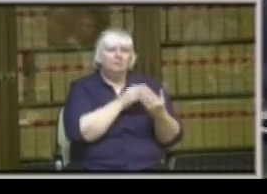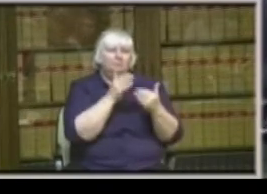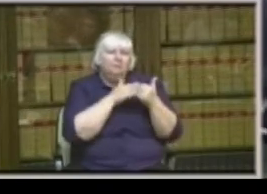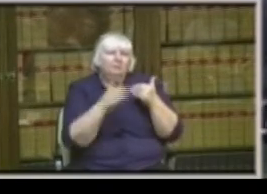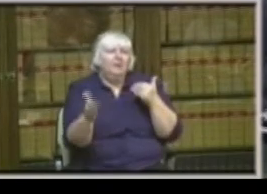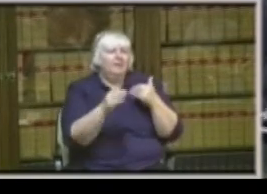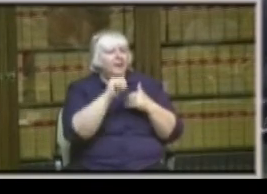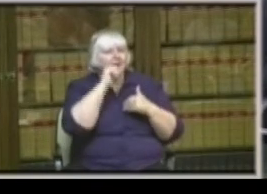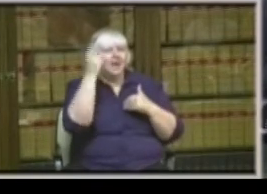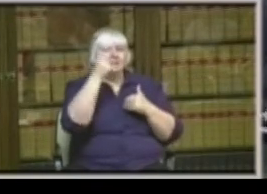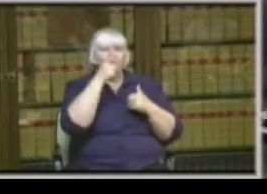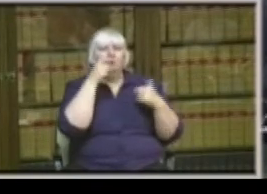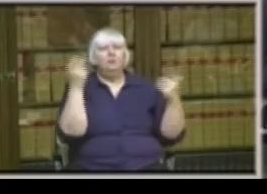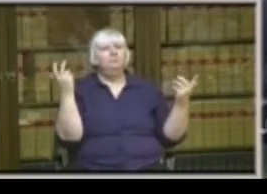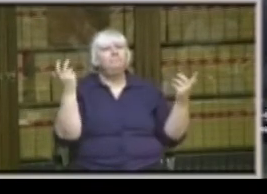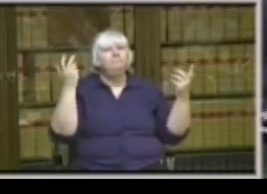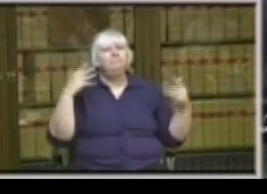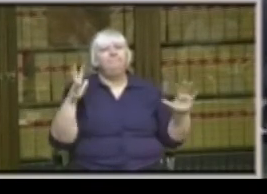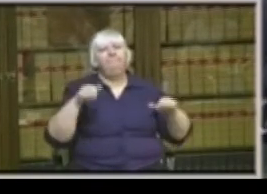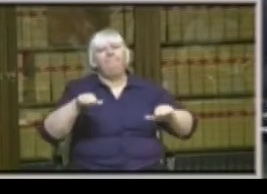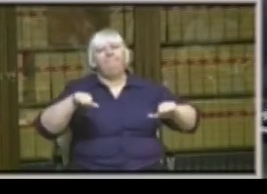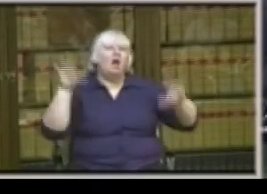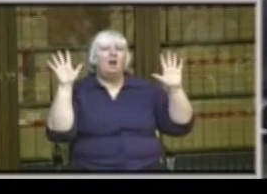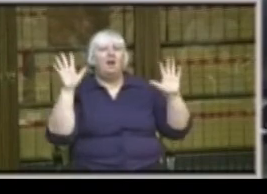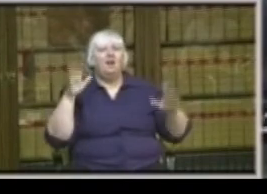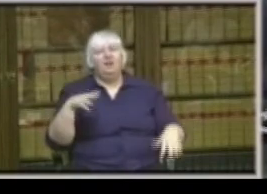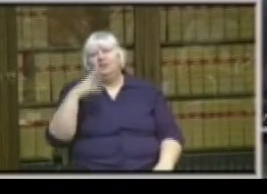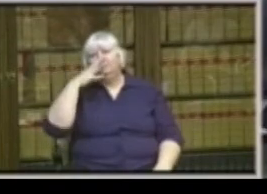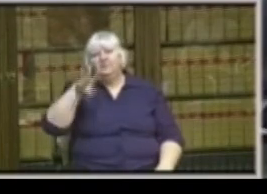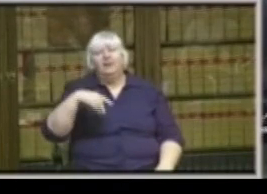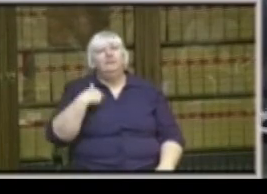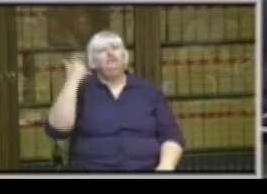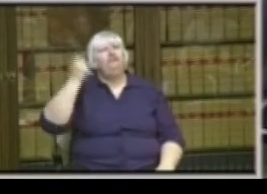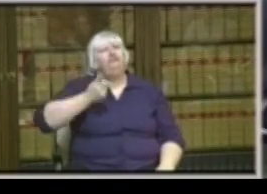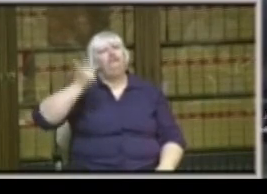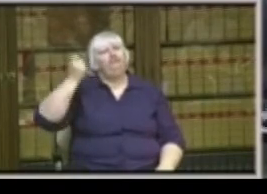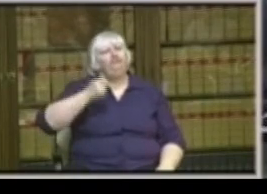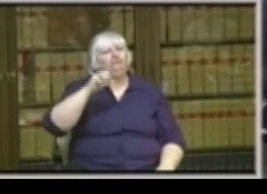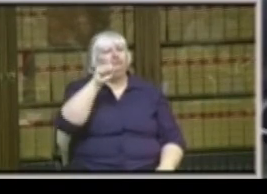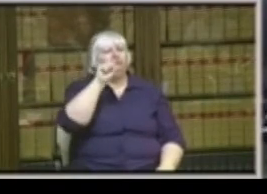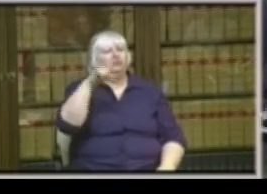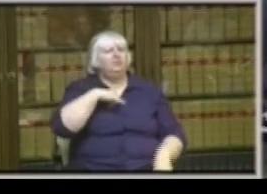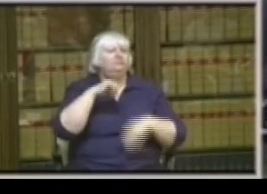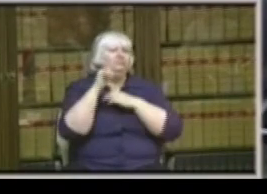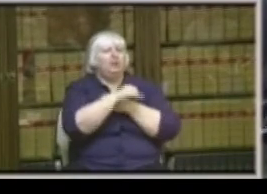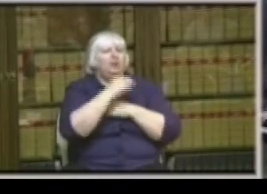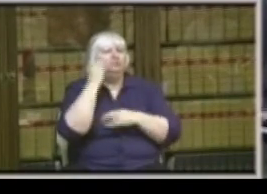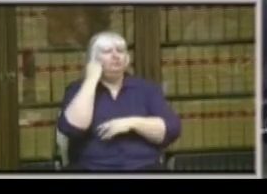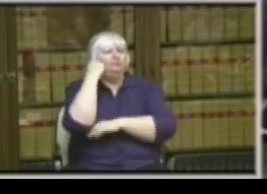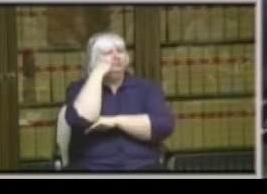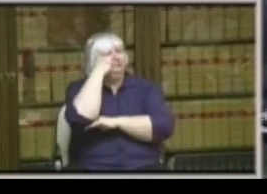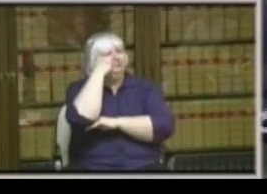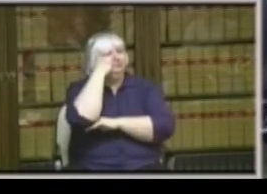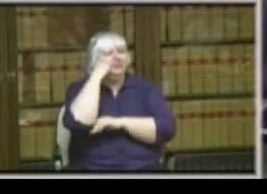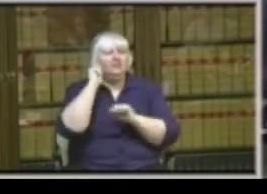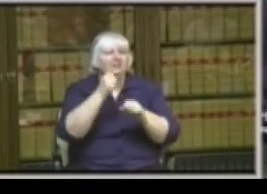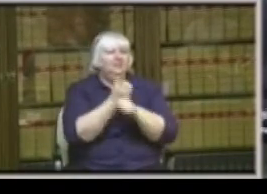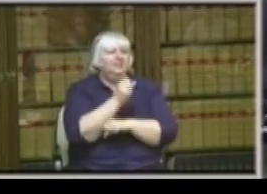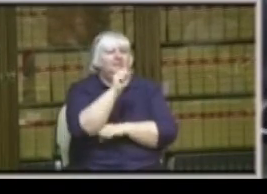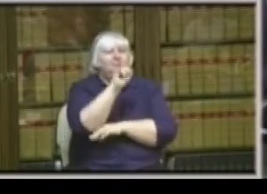who's given up and said, oh, well, I'll stay home and I'll keep my SSI. And so that's, you